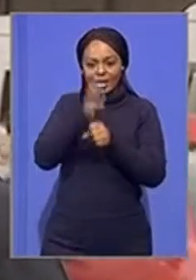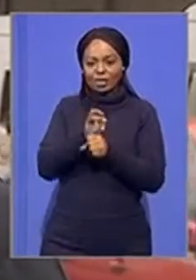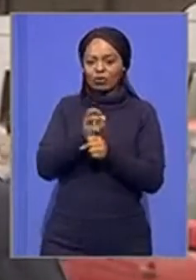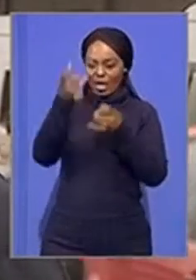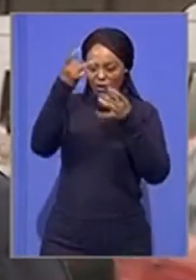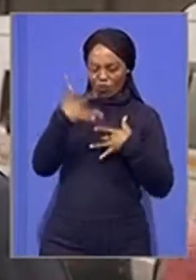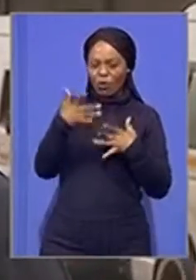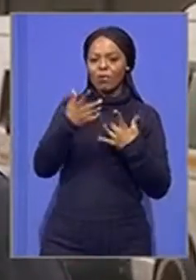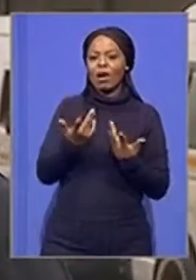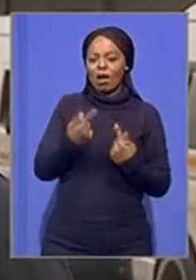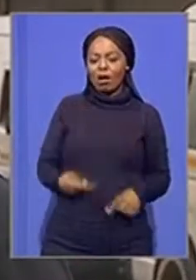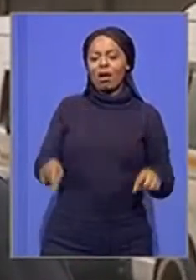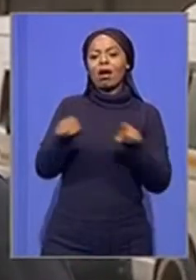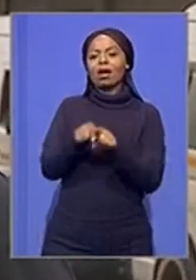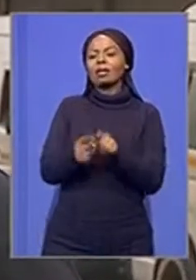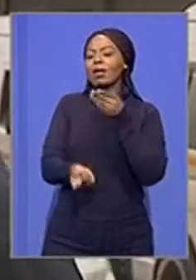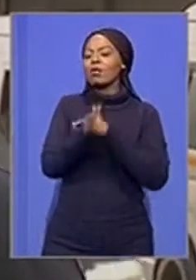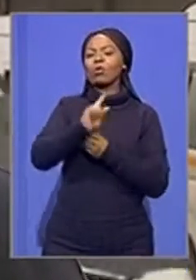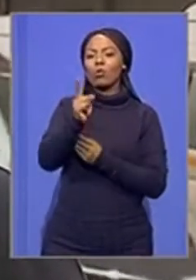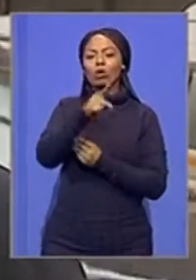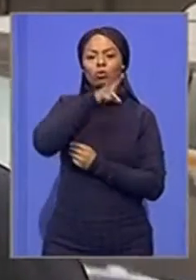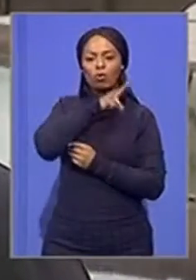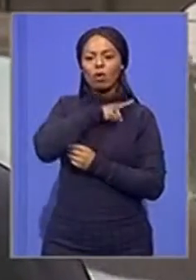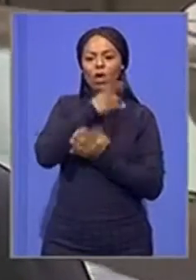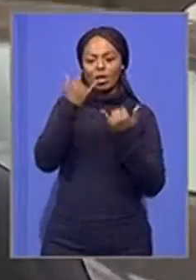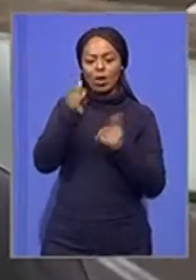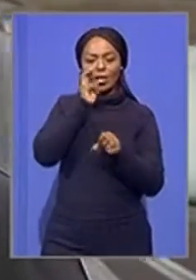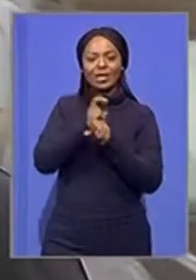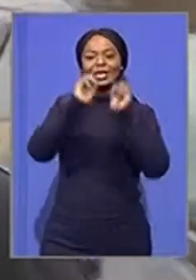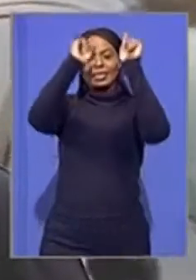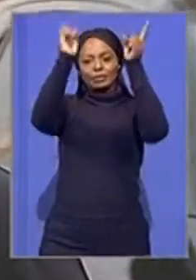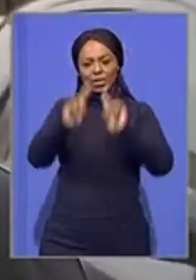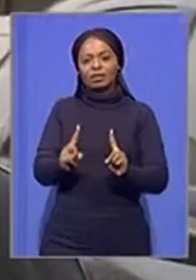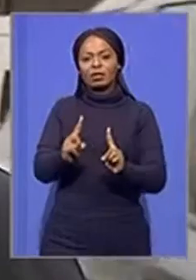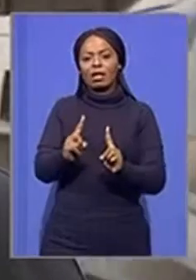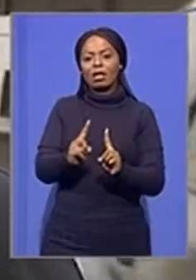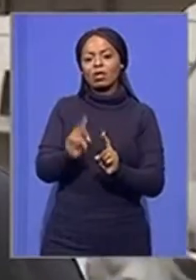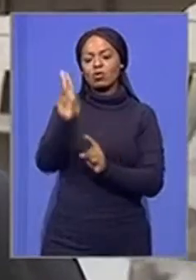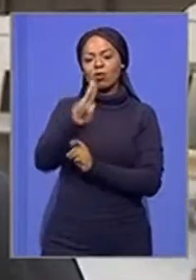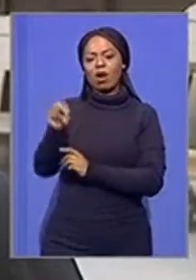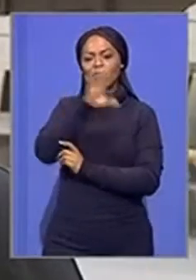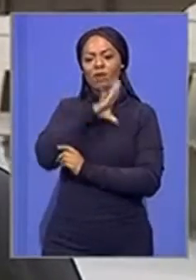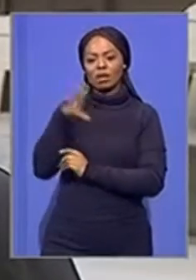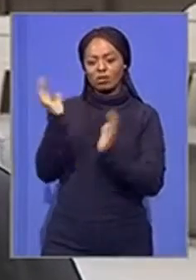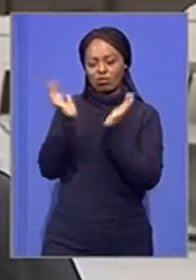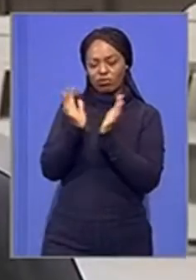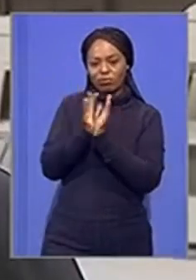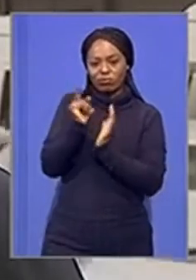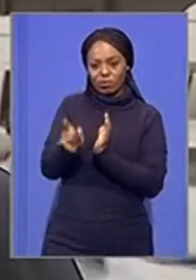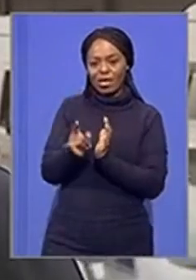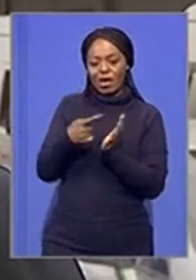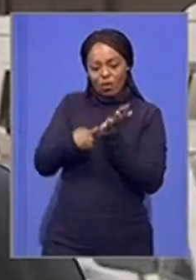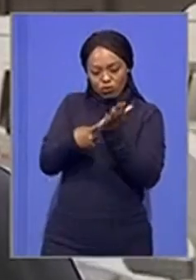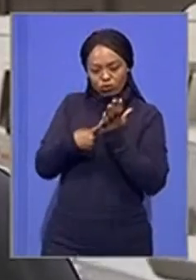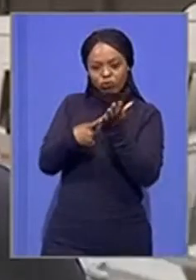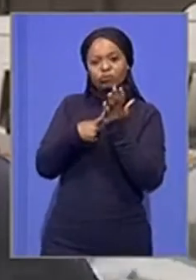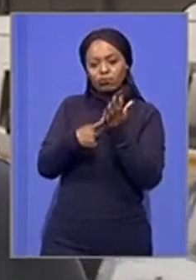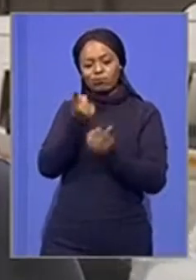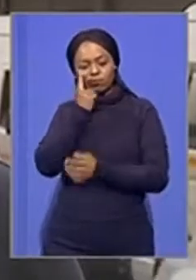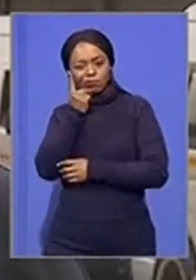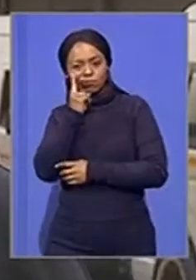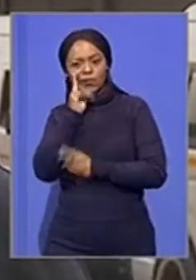happening to enable those states to request a special session at the UN Council, a session that will look at providing